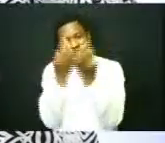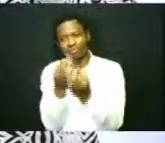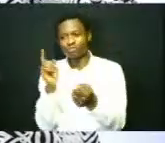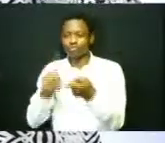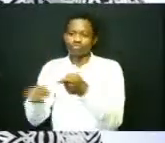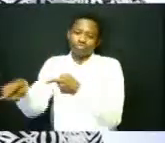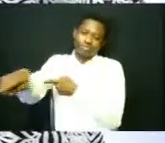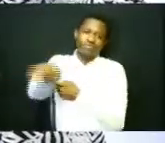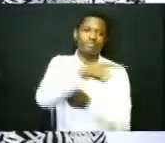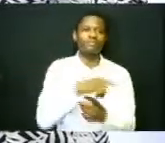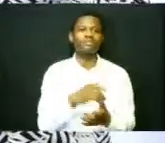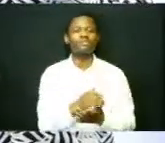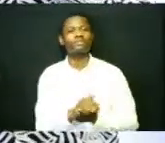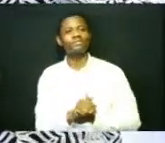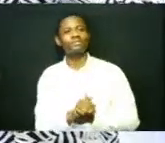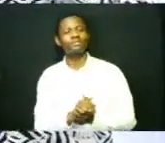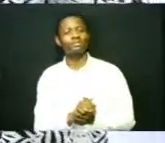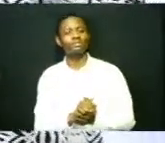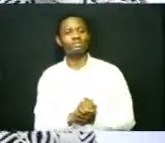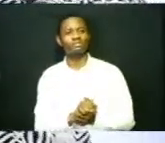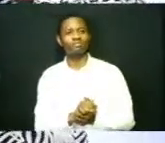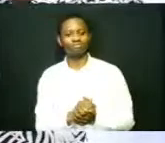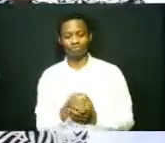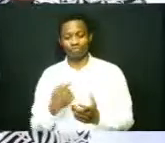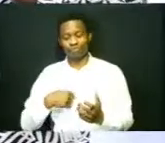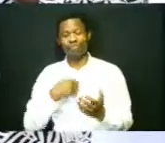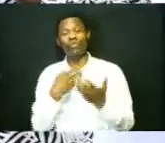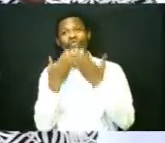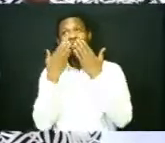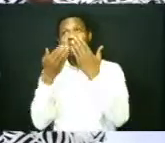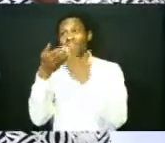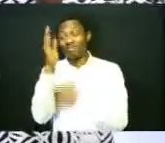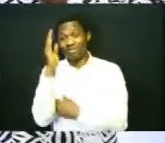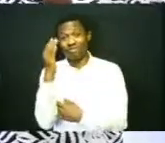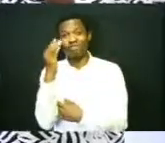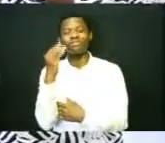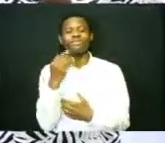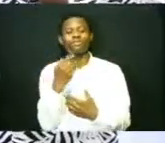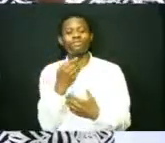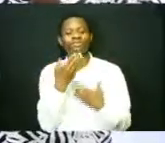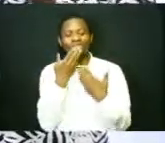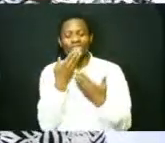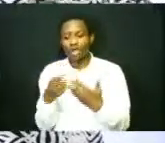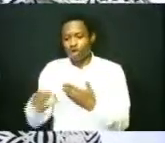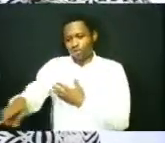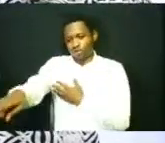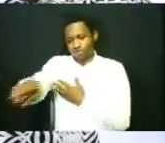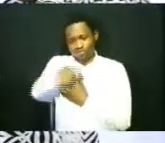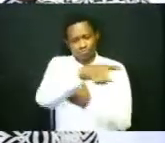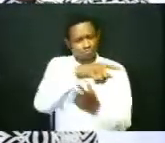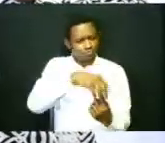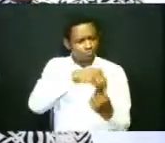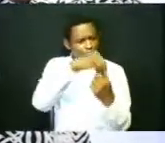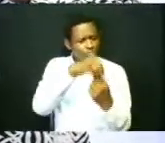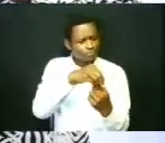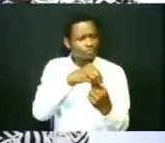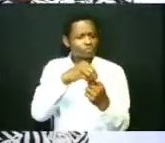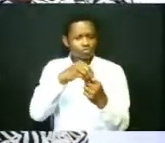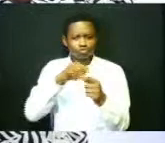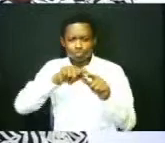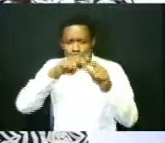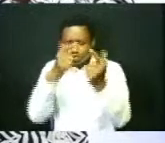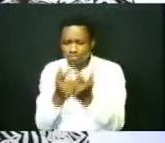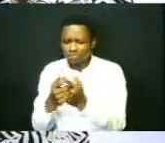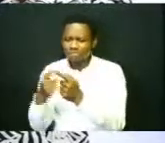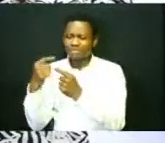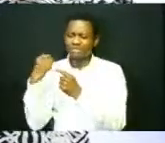Eric Nyamekye. We are very grateful to God and also want to thank you, especially those who've been following us